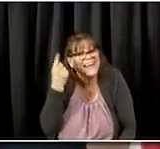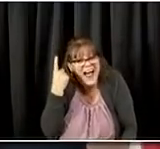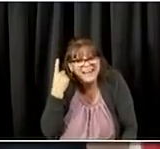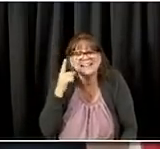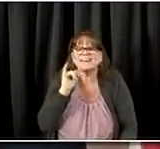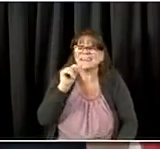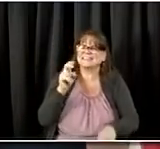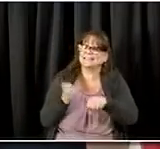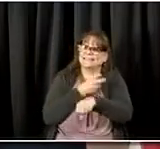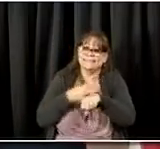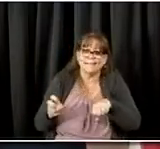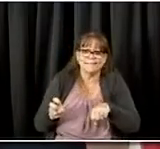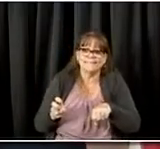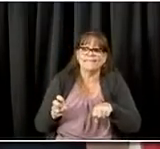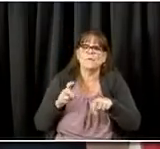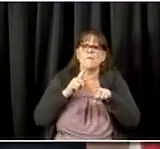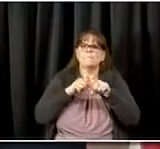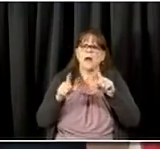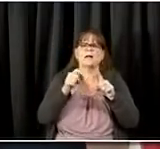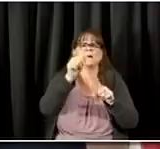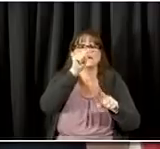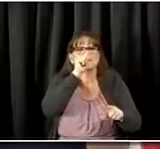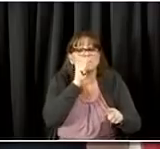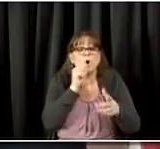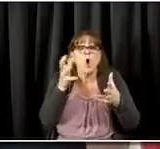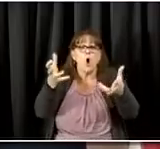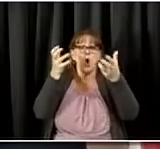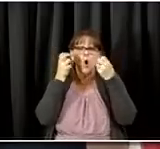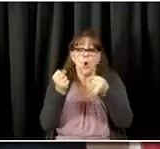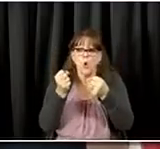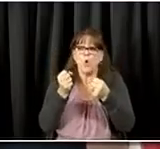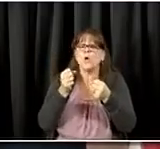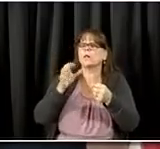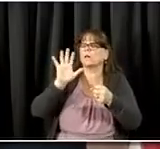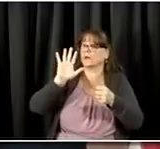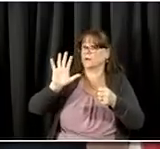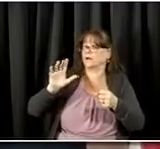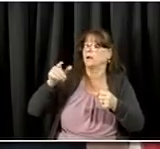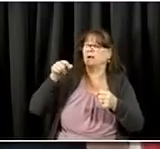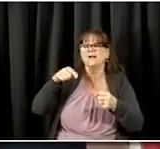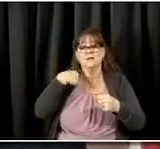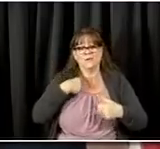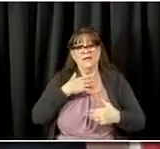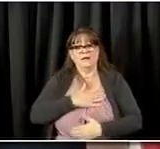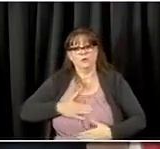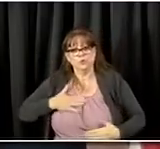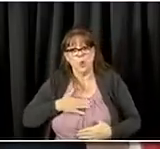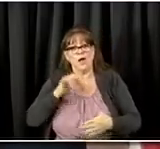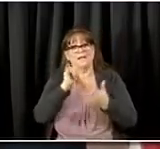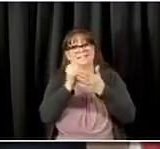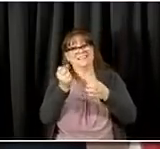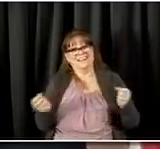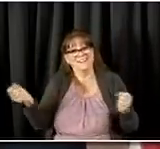by delaying them, we can ensure that we are able to enjoy them for many years to come. Happy Thanksgiving,